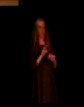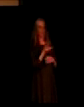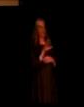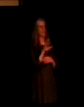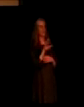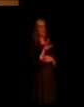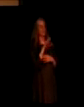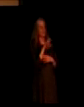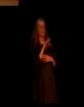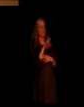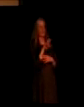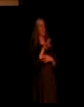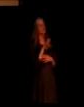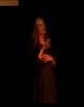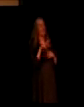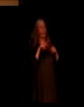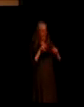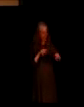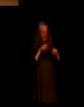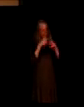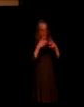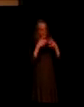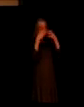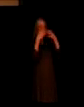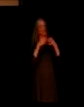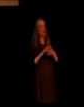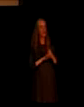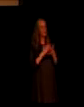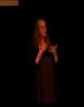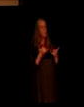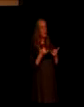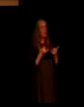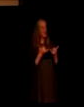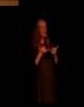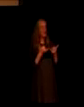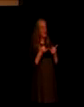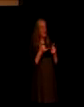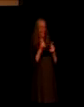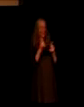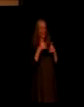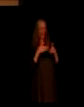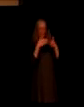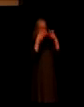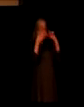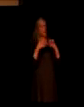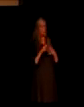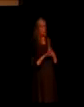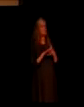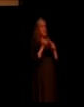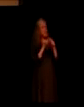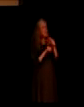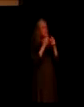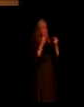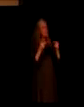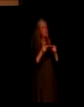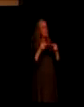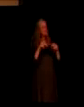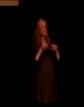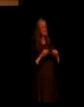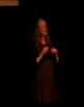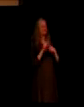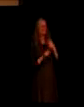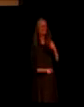517 active towers. What this gives me at every point of those towers is this place where I can